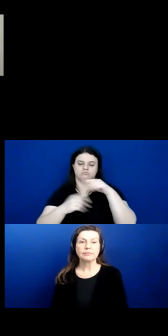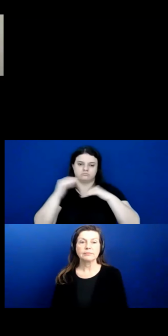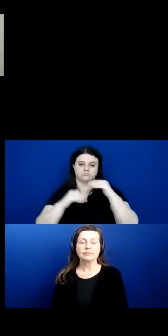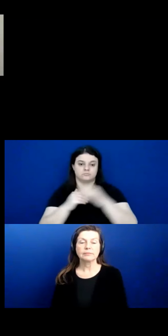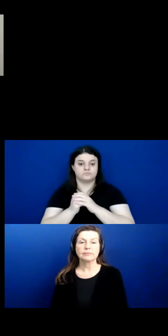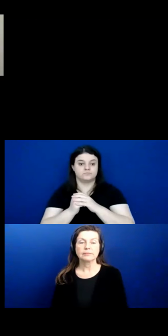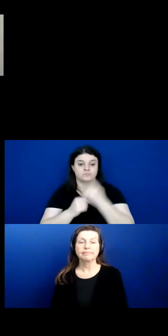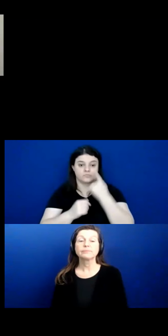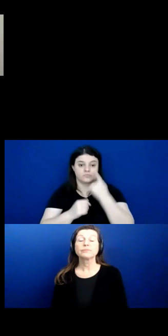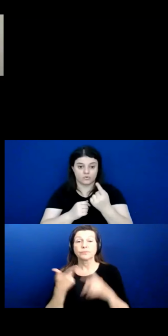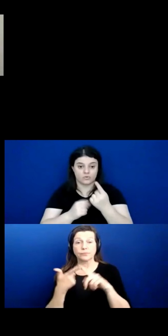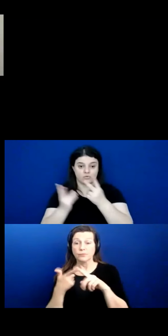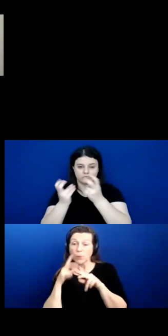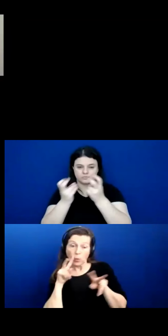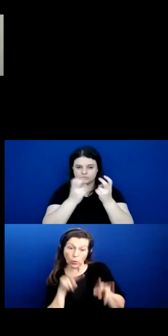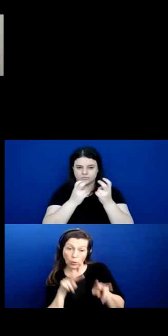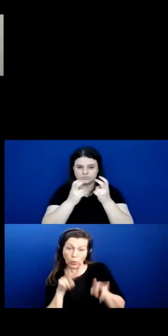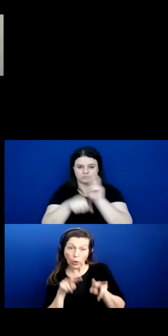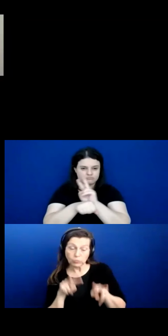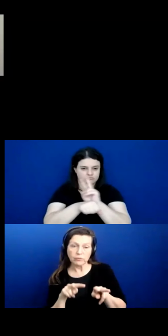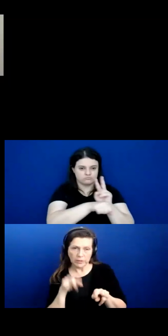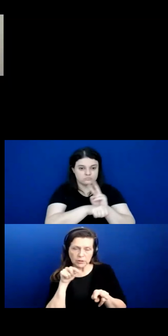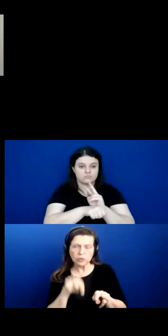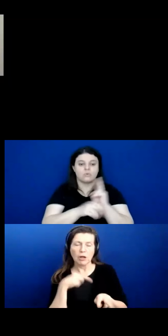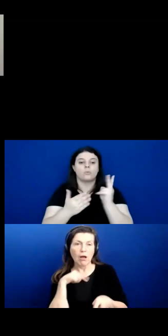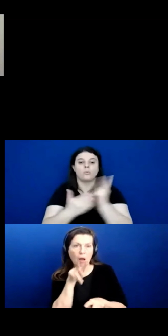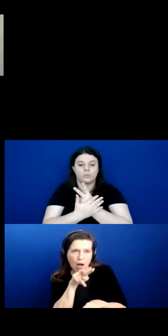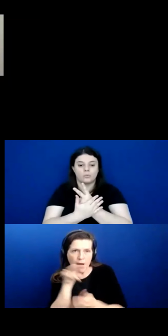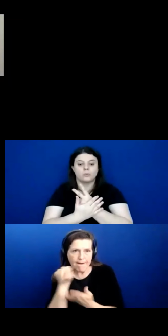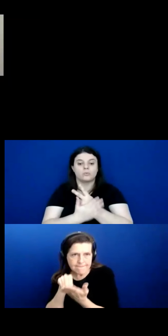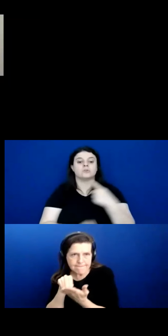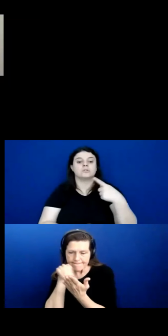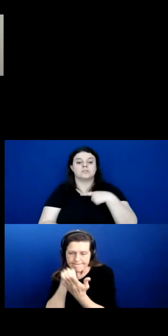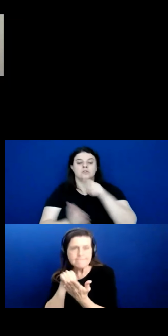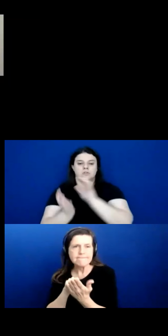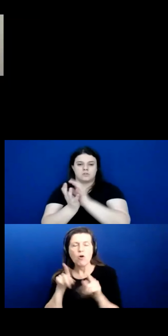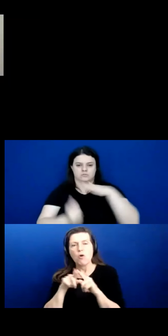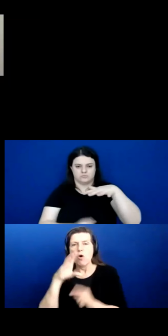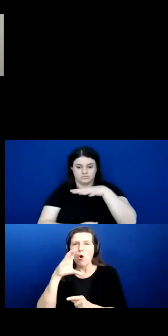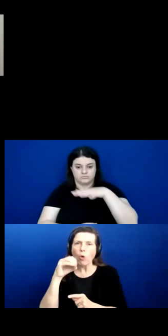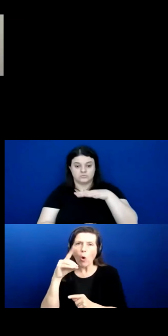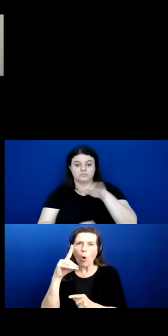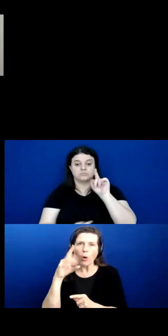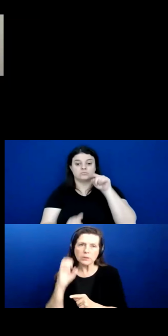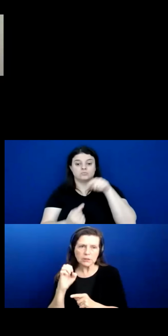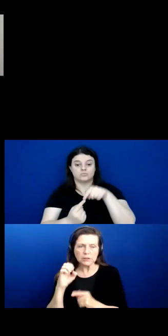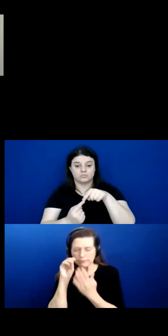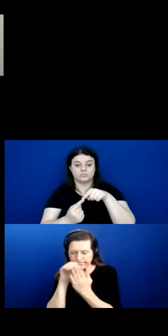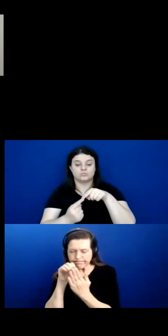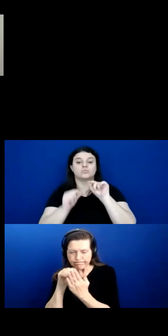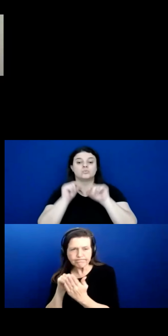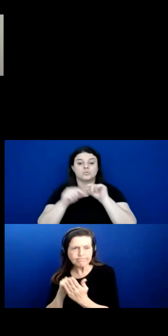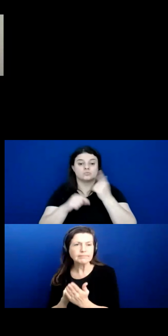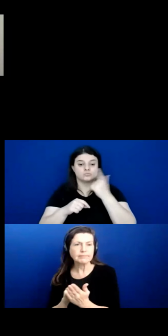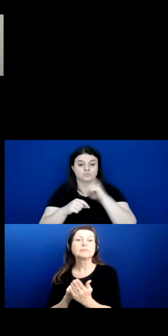Observational effects were determined by continuously coding communication categories that were intervention goals. For all participants together, a total